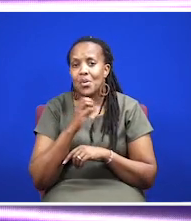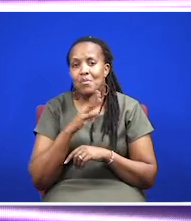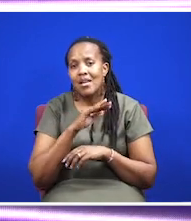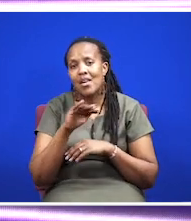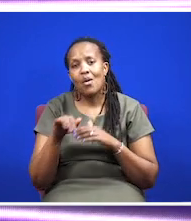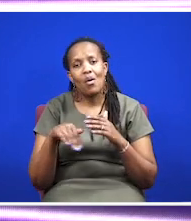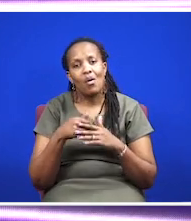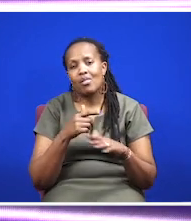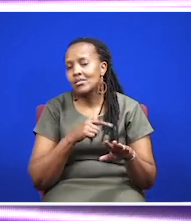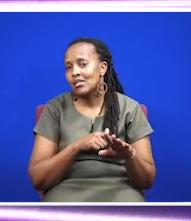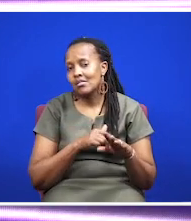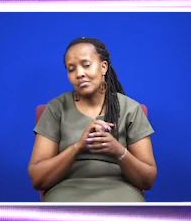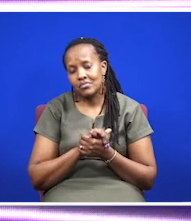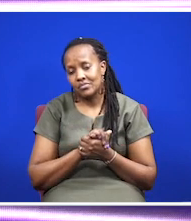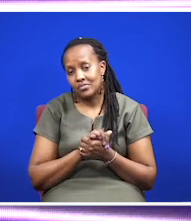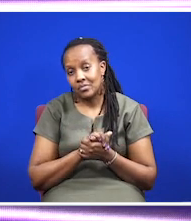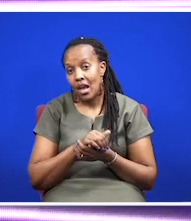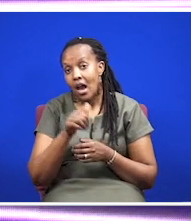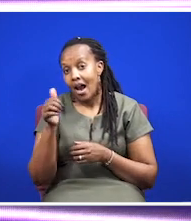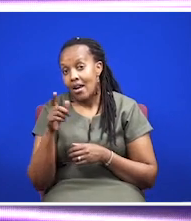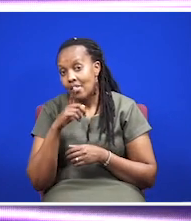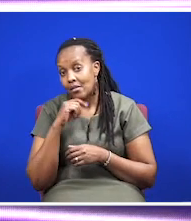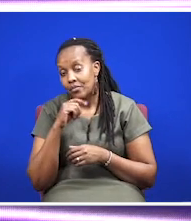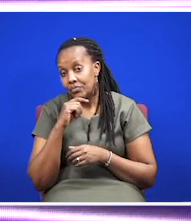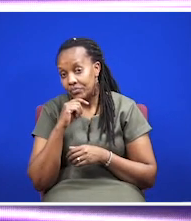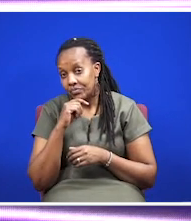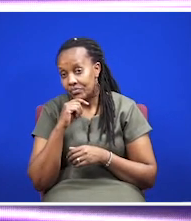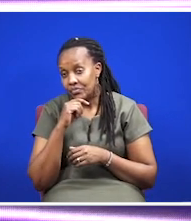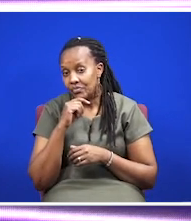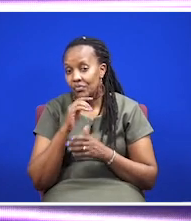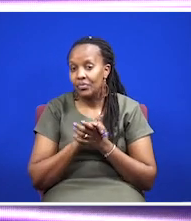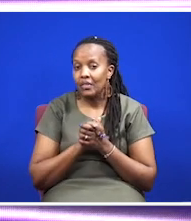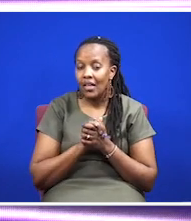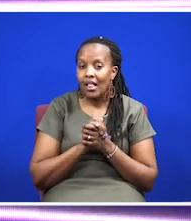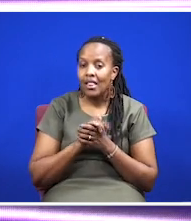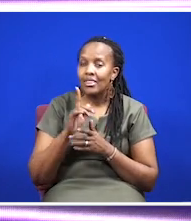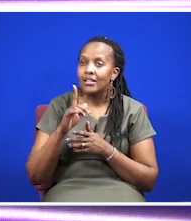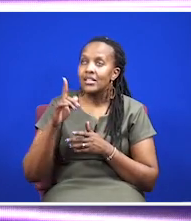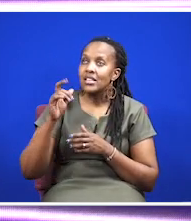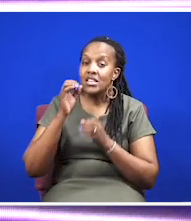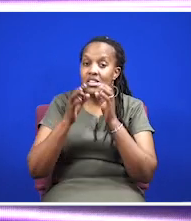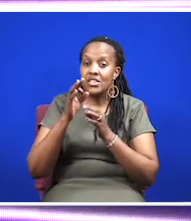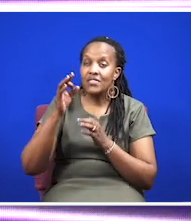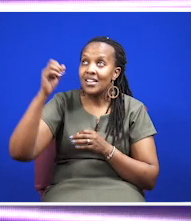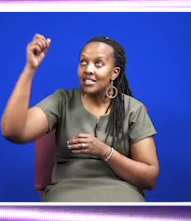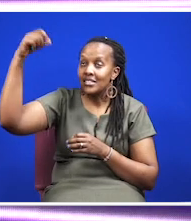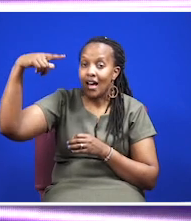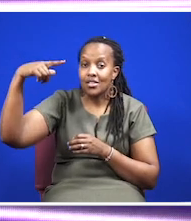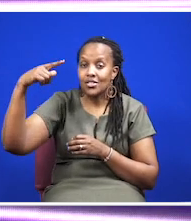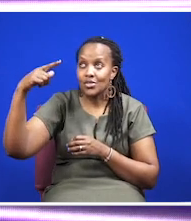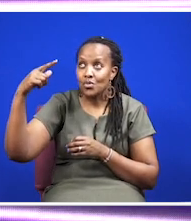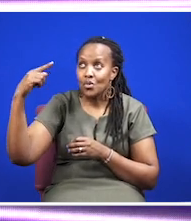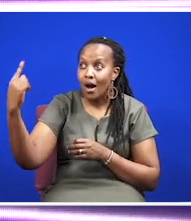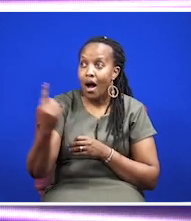complaining. Someone has observed that if stars came out once a year, we would all go out to watch